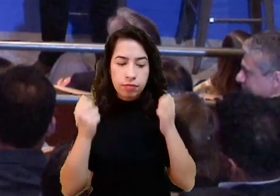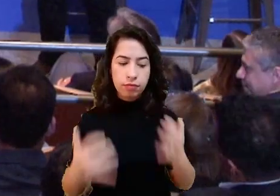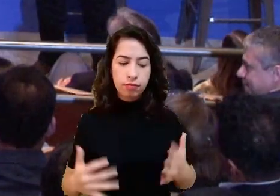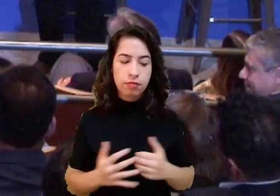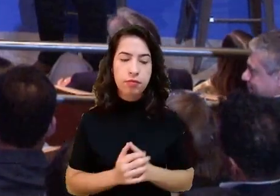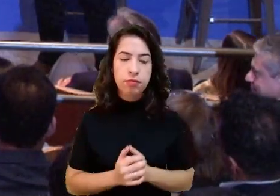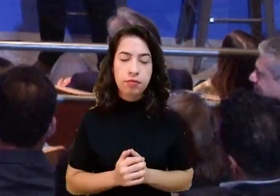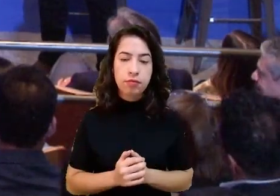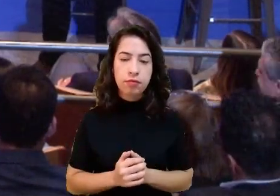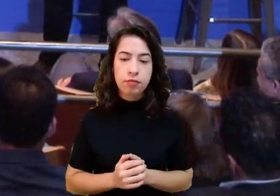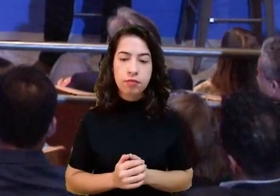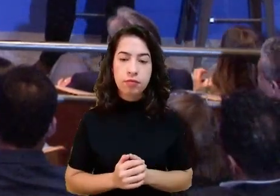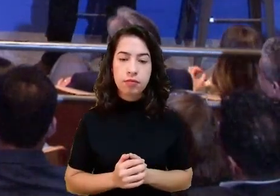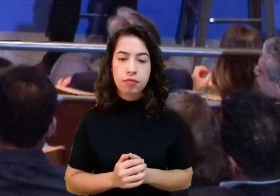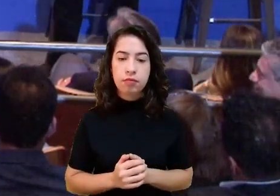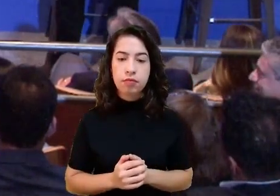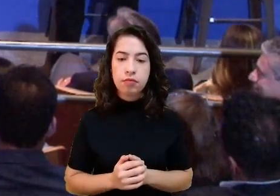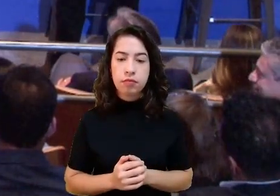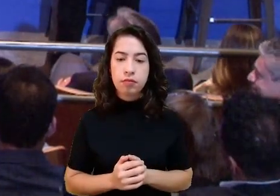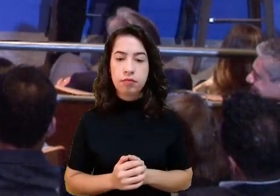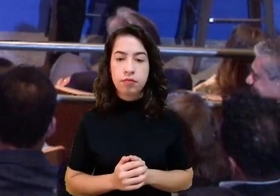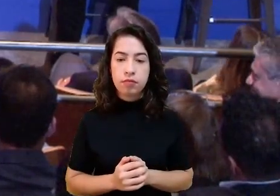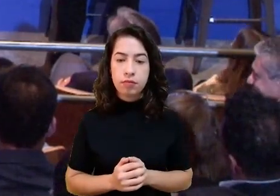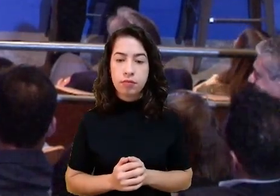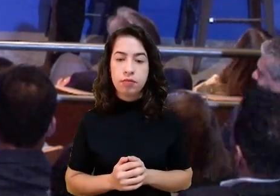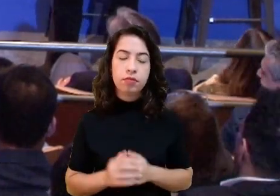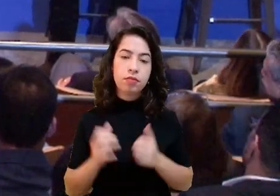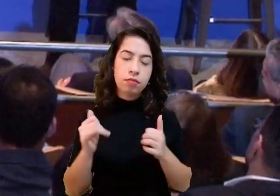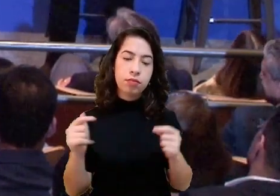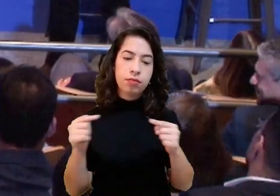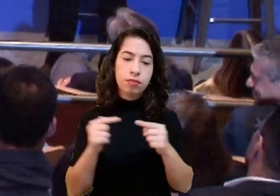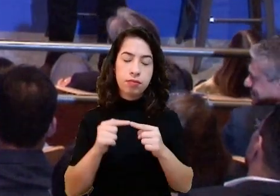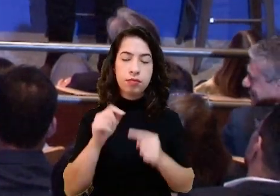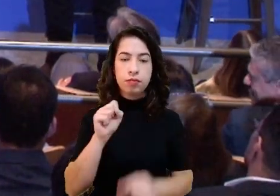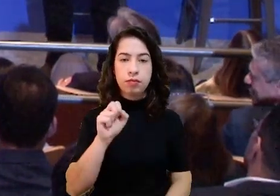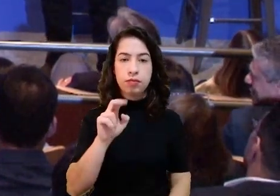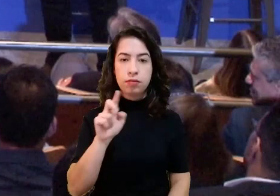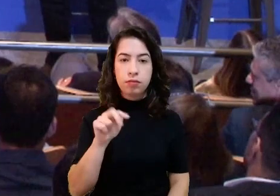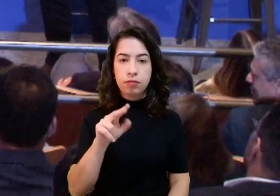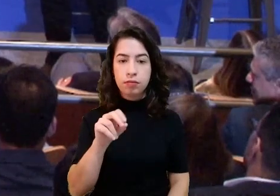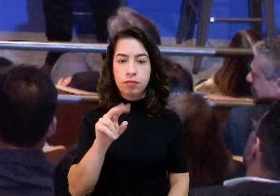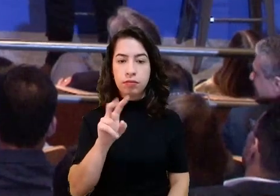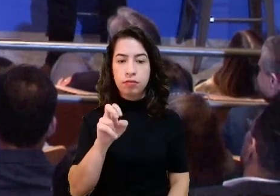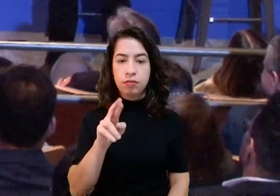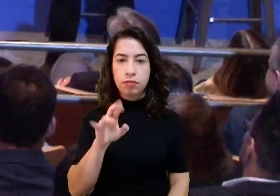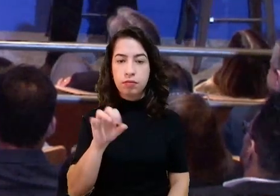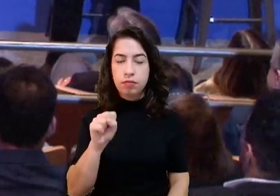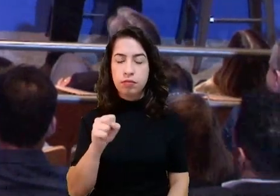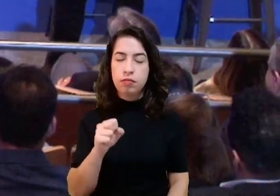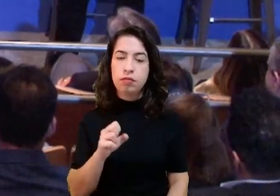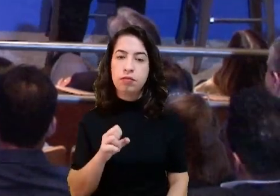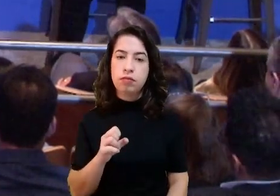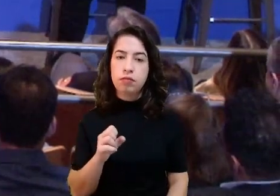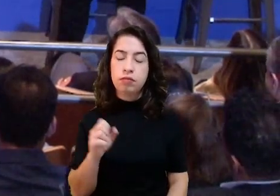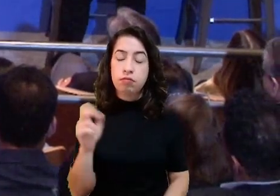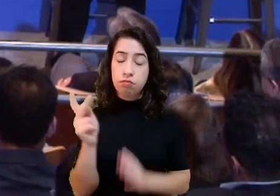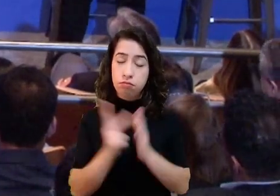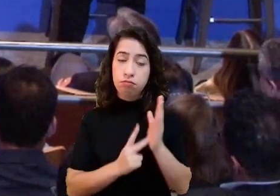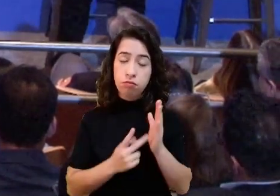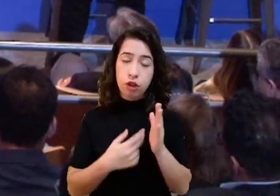And just, I would like to highlight something that has to do with Suzano Ventures and the projects that we arrived to